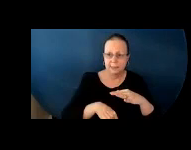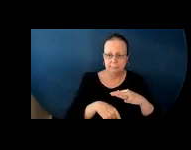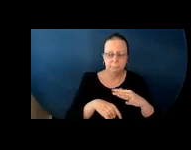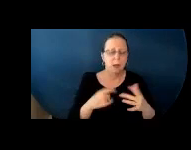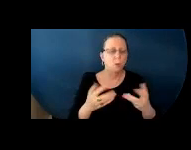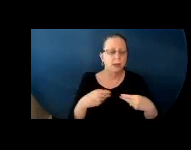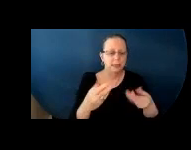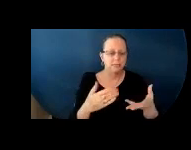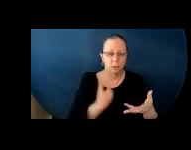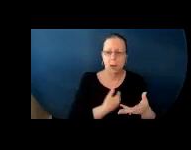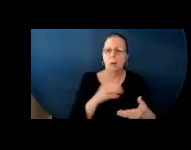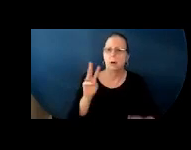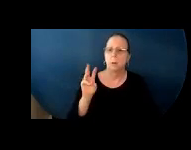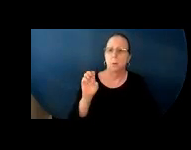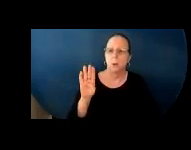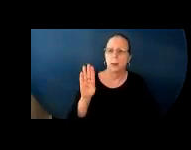our website,